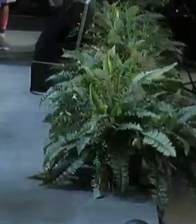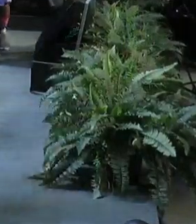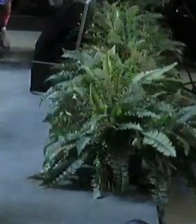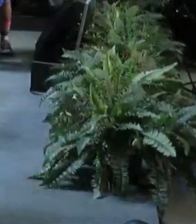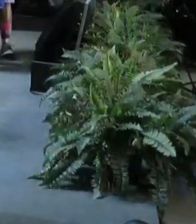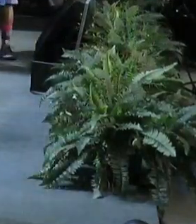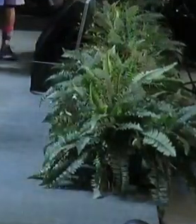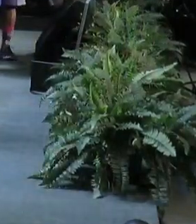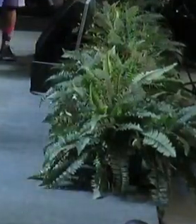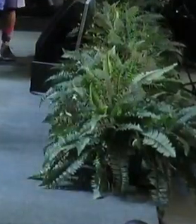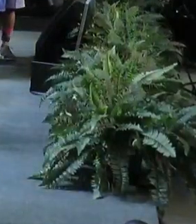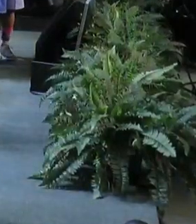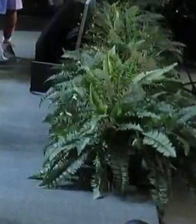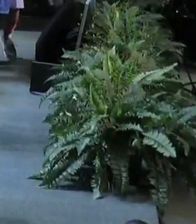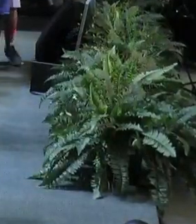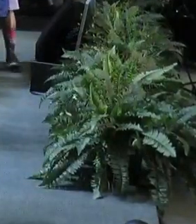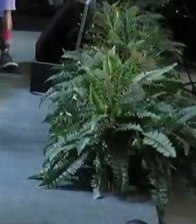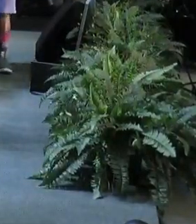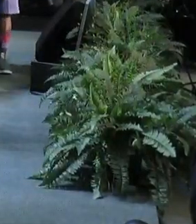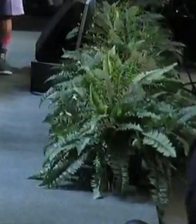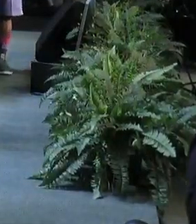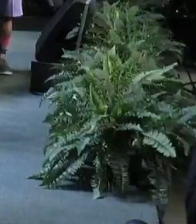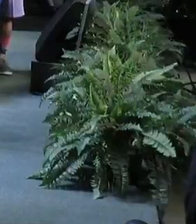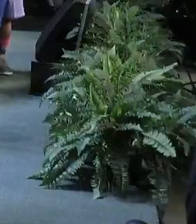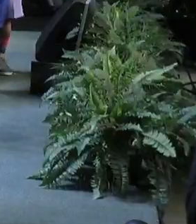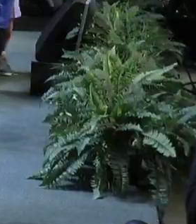Ivante Enrique Thomas.